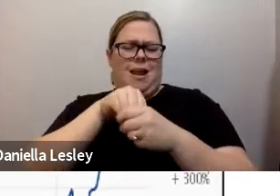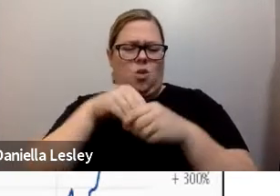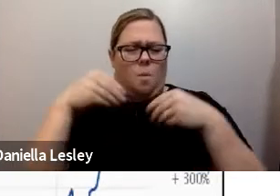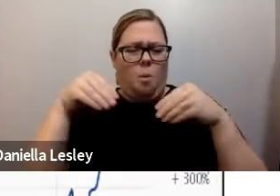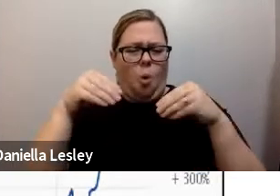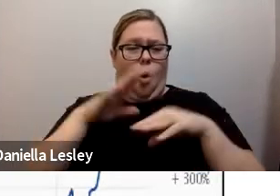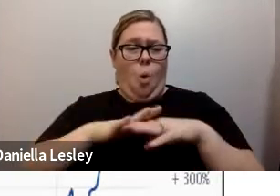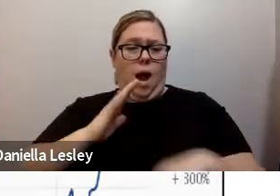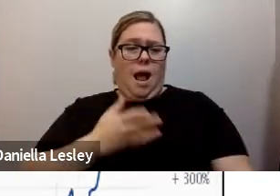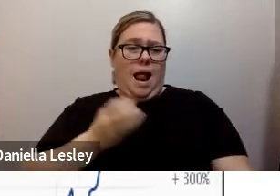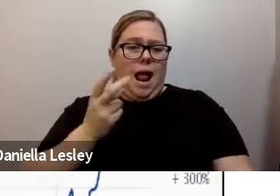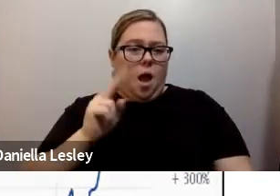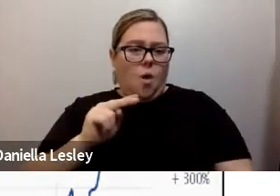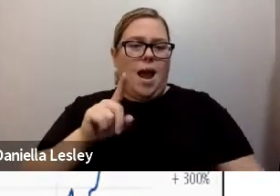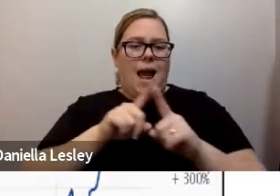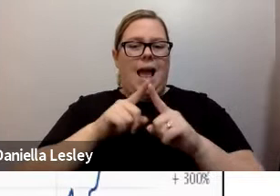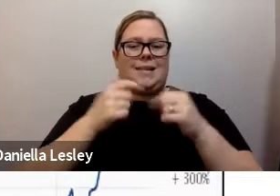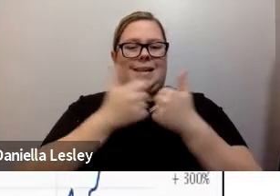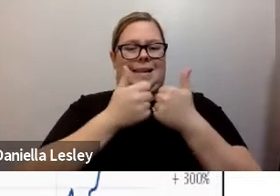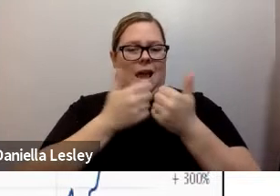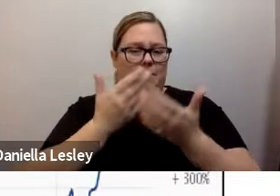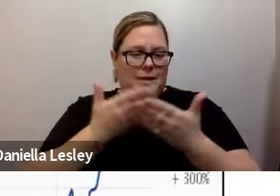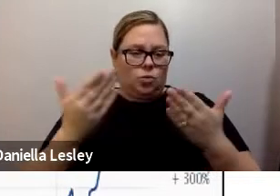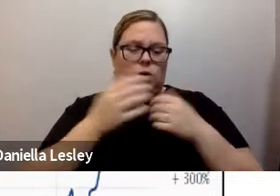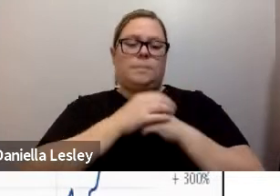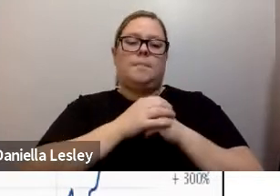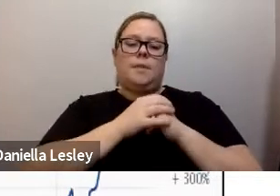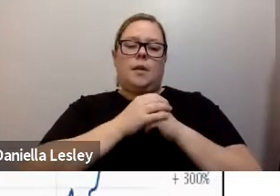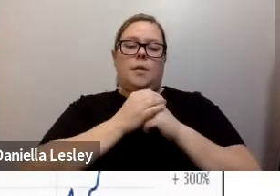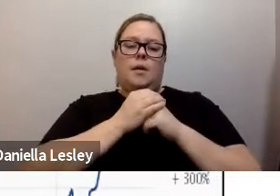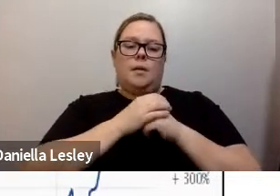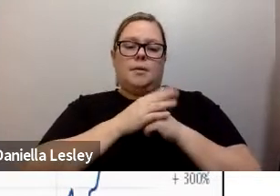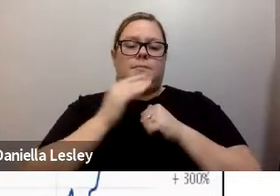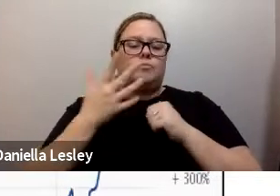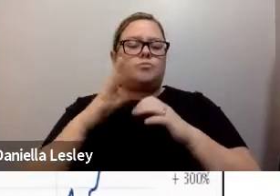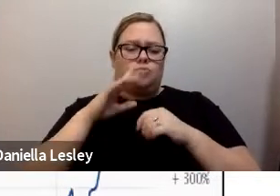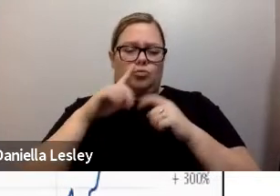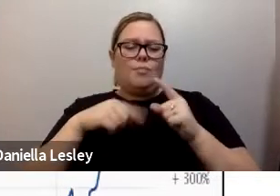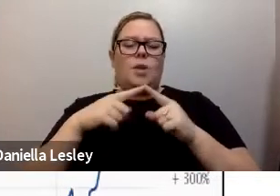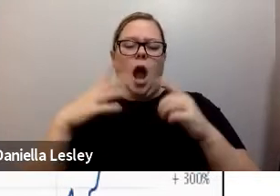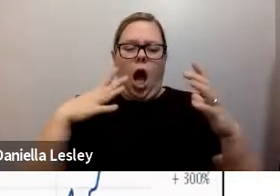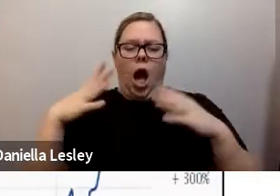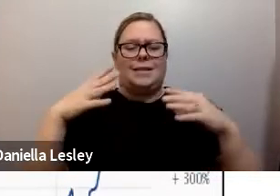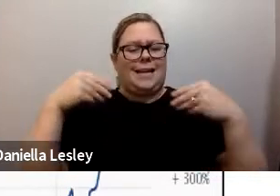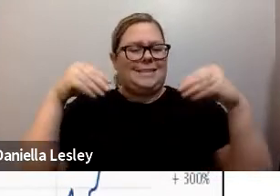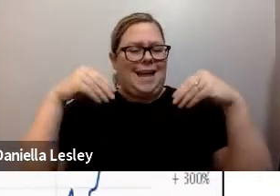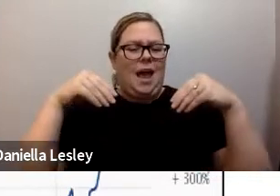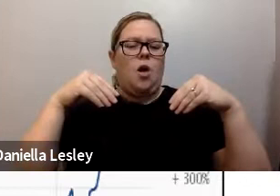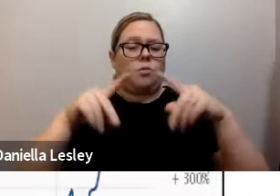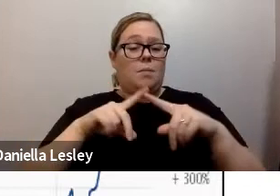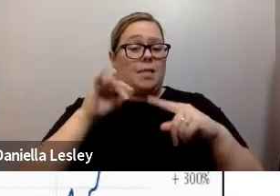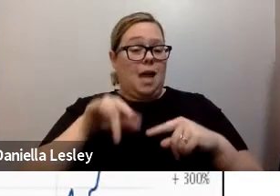on our own as a gaming accessory. And I've already talked about the holiday sales cycle, but that's kind of where